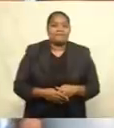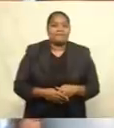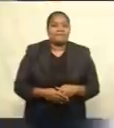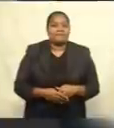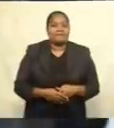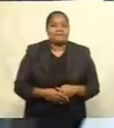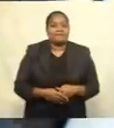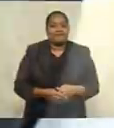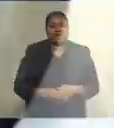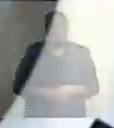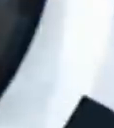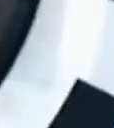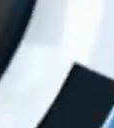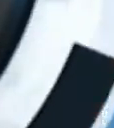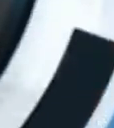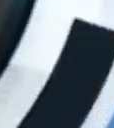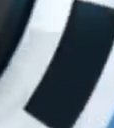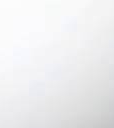News.